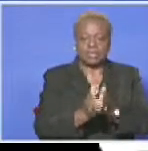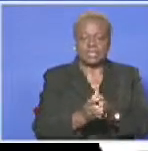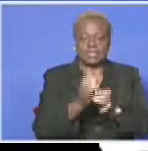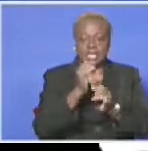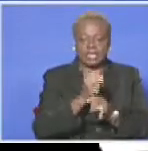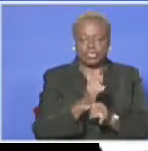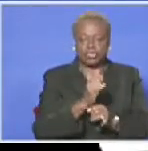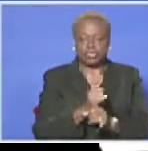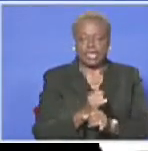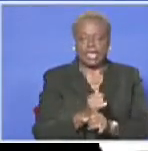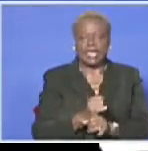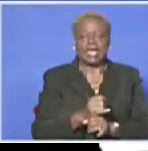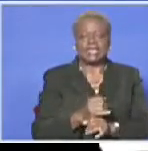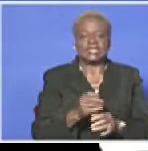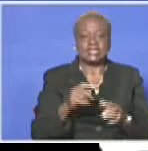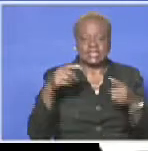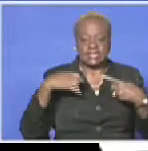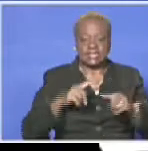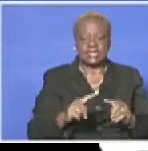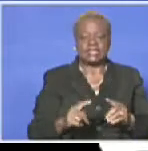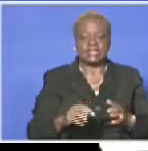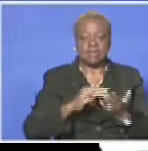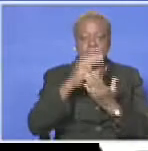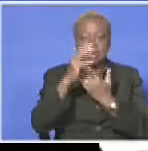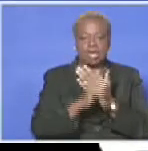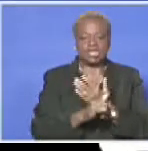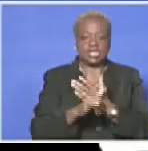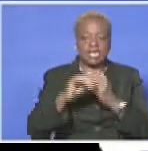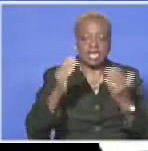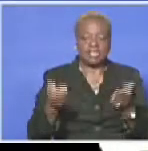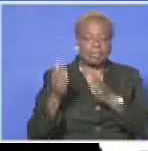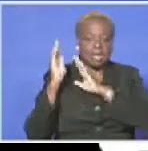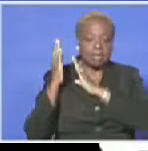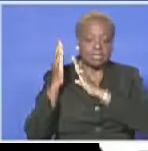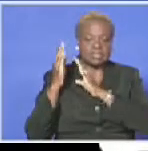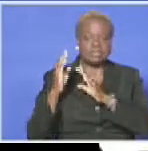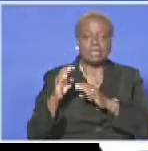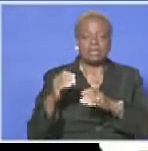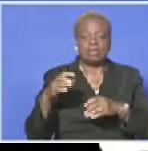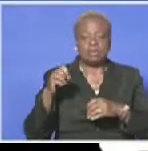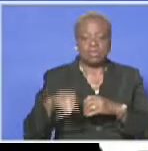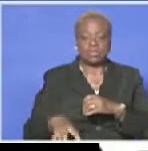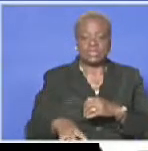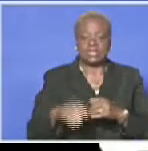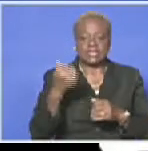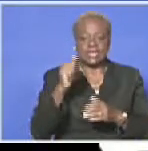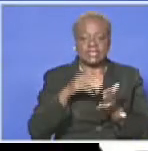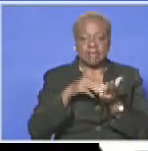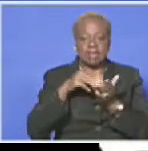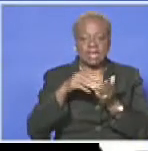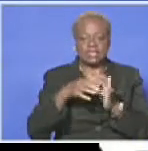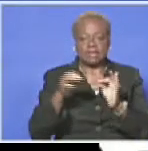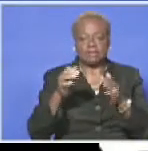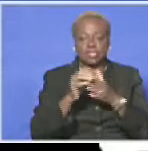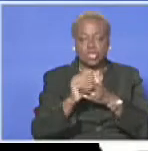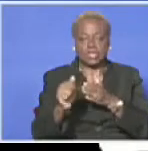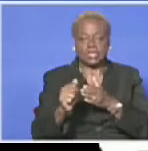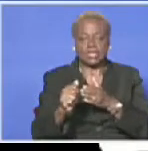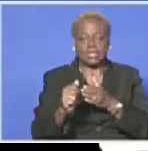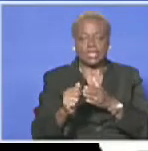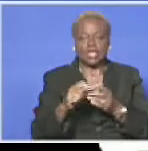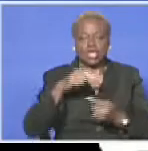March, with the Bahamas already losing tens of millions of dollars. Needless to say, local tourism officials are anxious for a